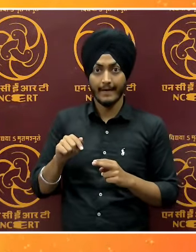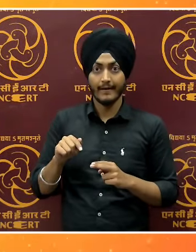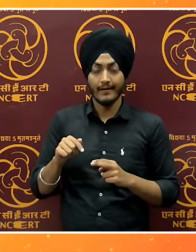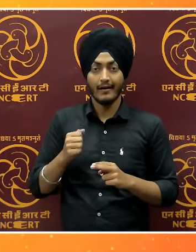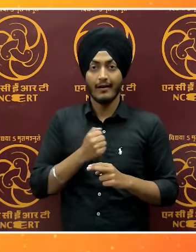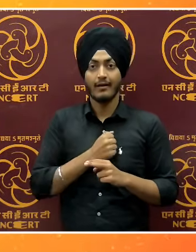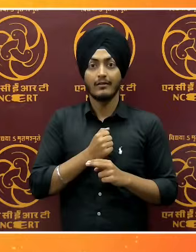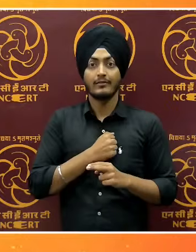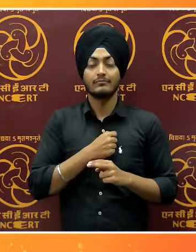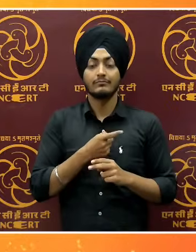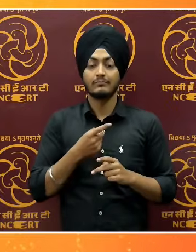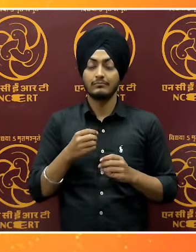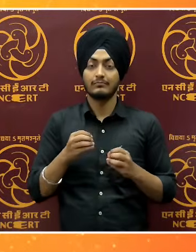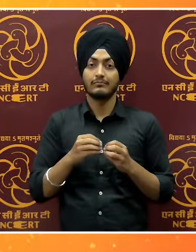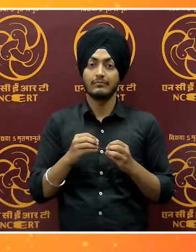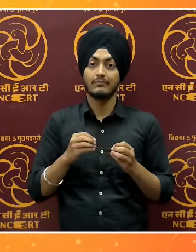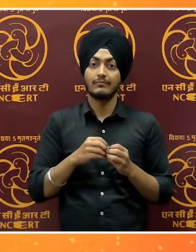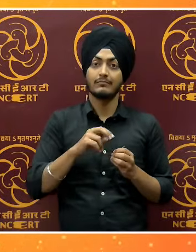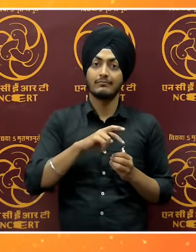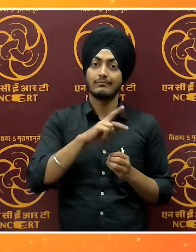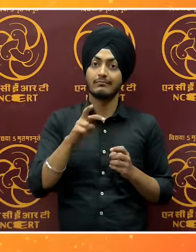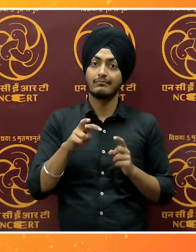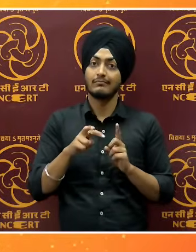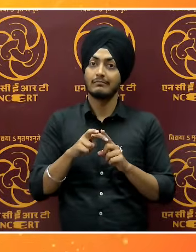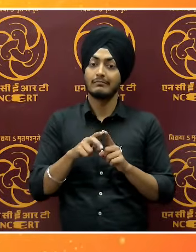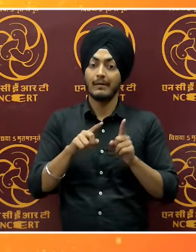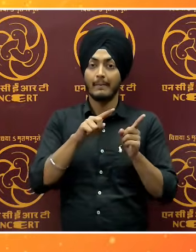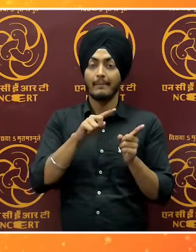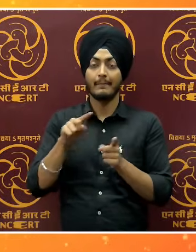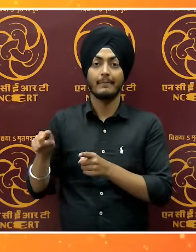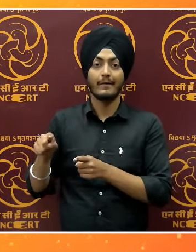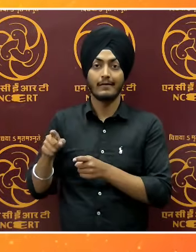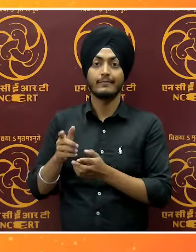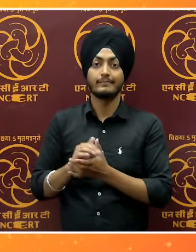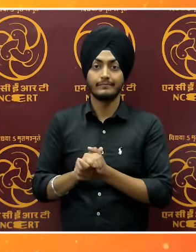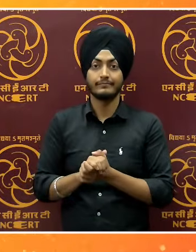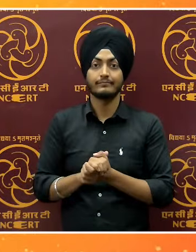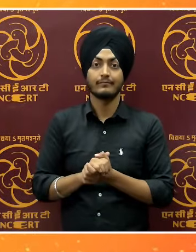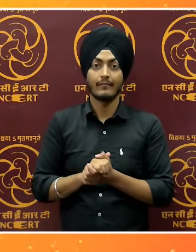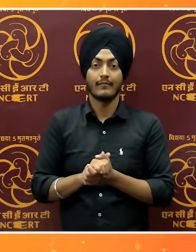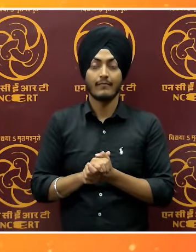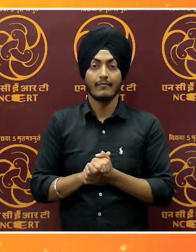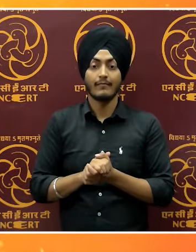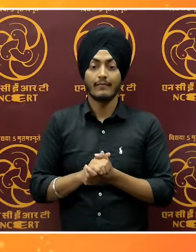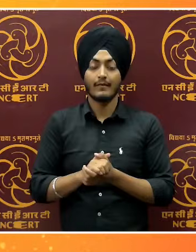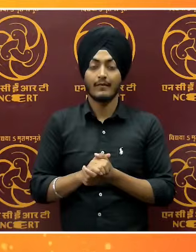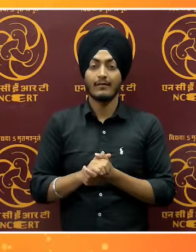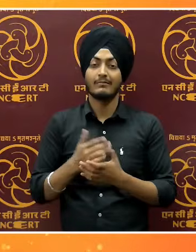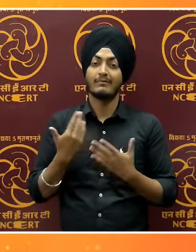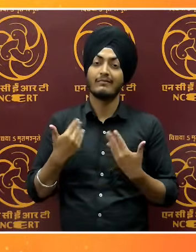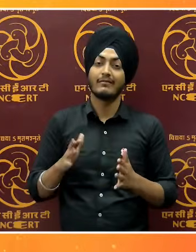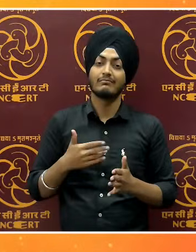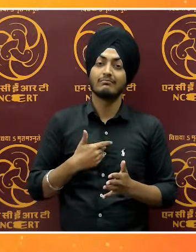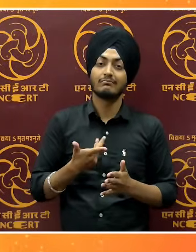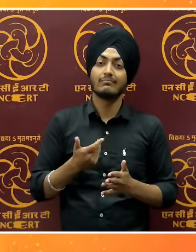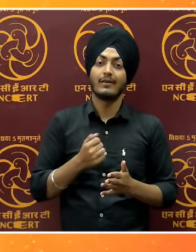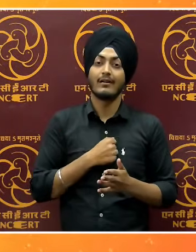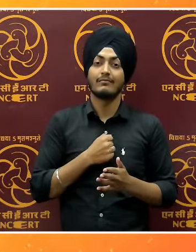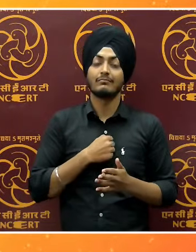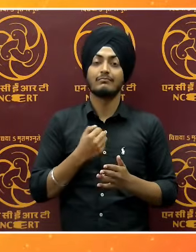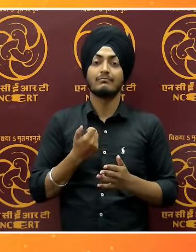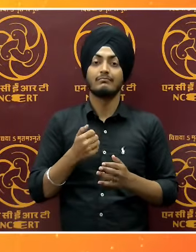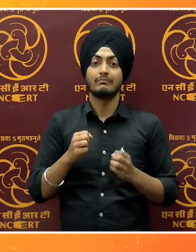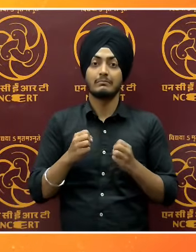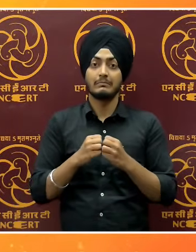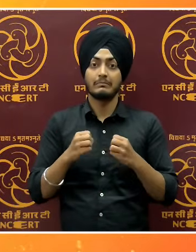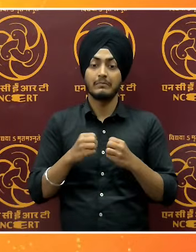the magnetic lines are represented by parallel lines. So whenever there is a magnetic field which